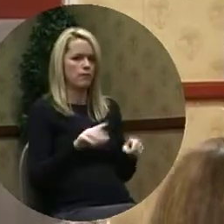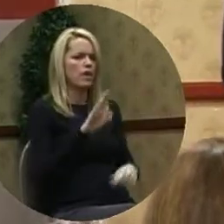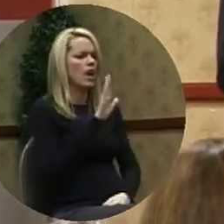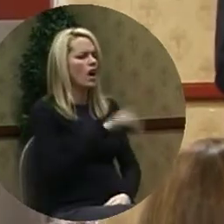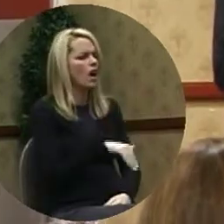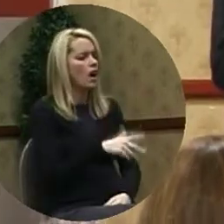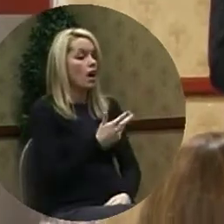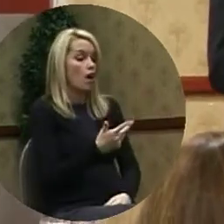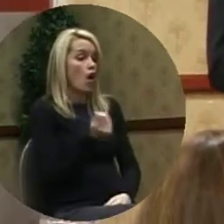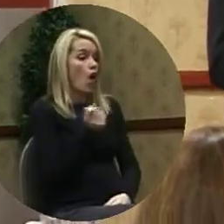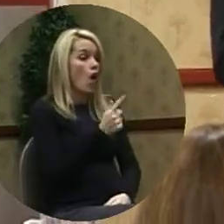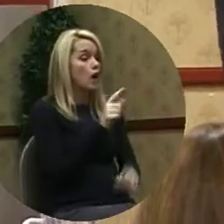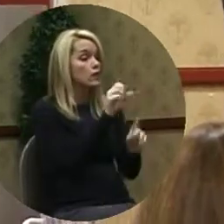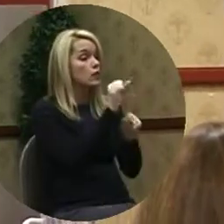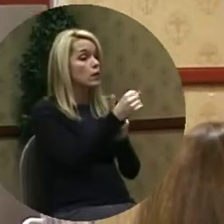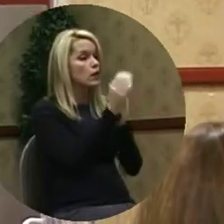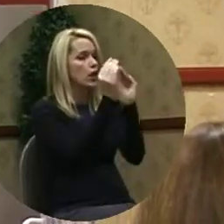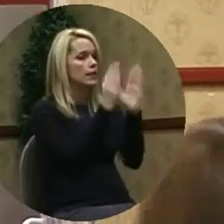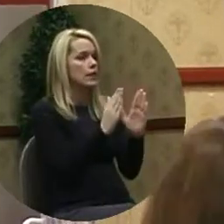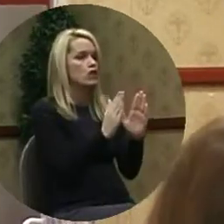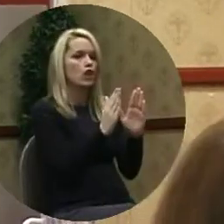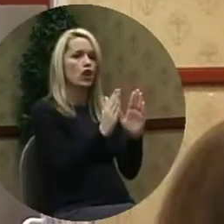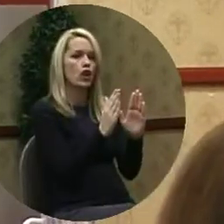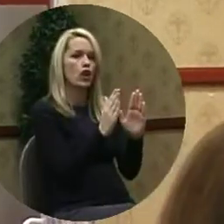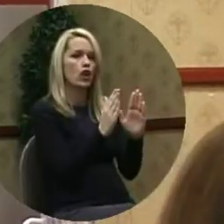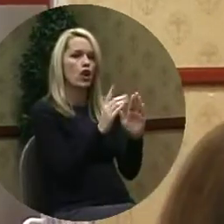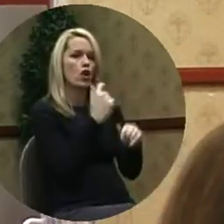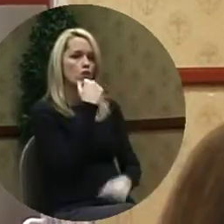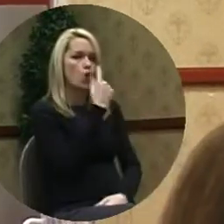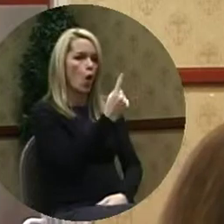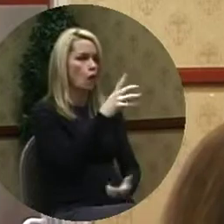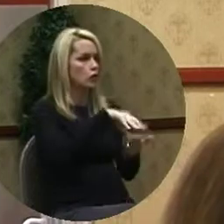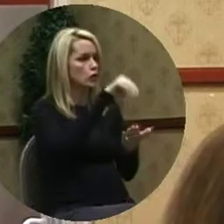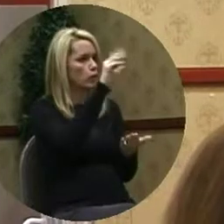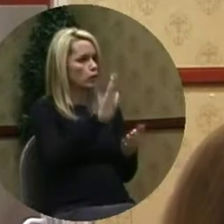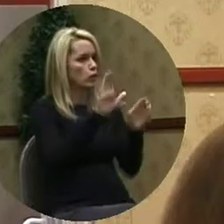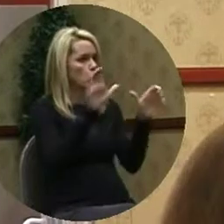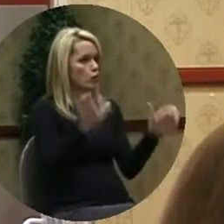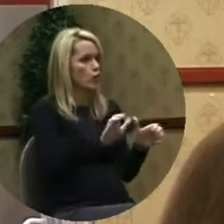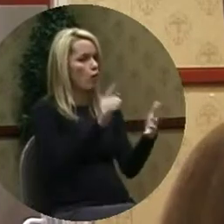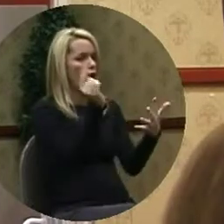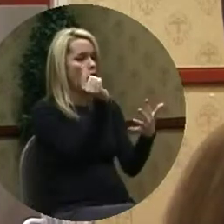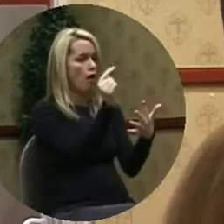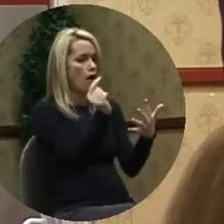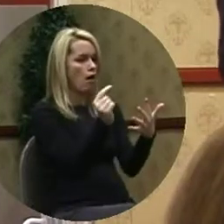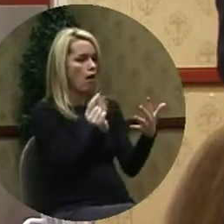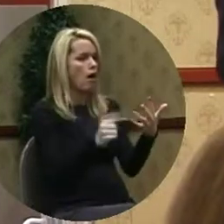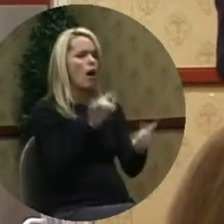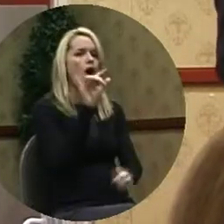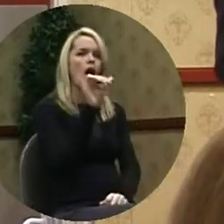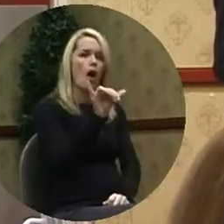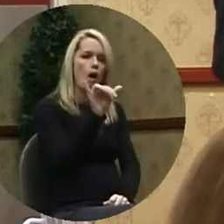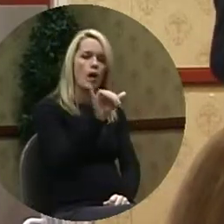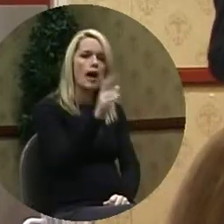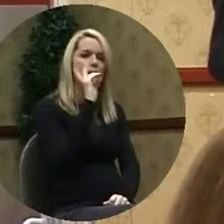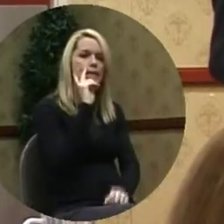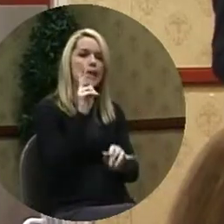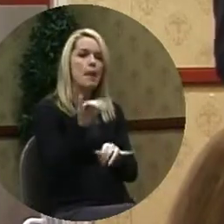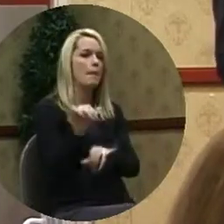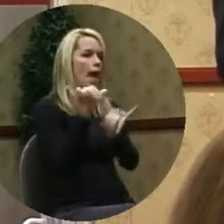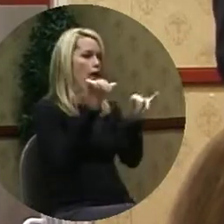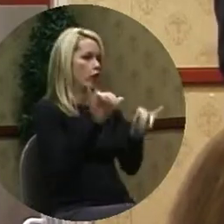in all of these cases, the teacher asked the student or directed the student to do something. Ah, I see a pattern. Or